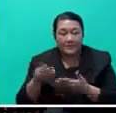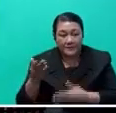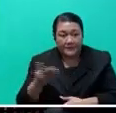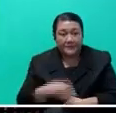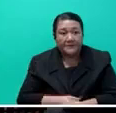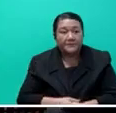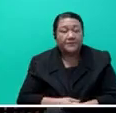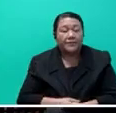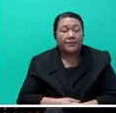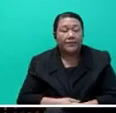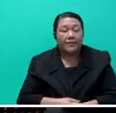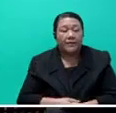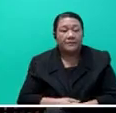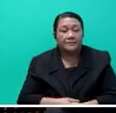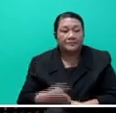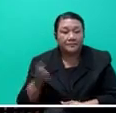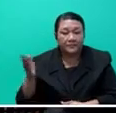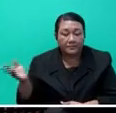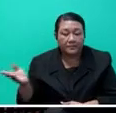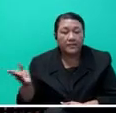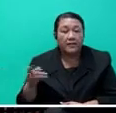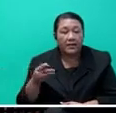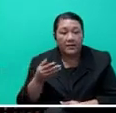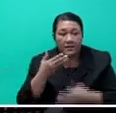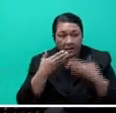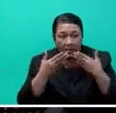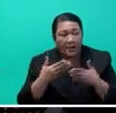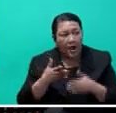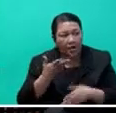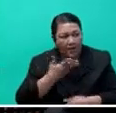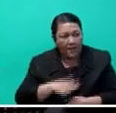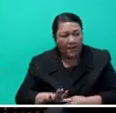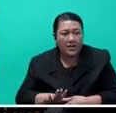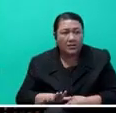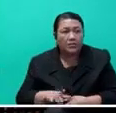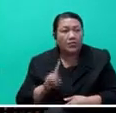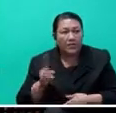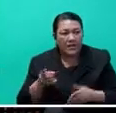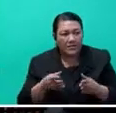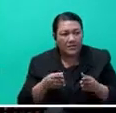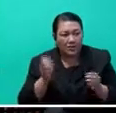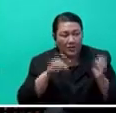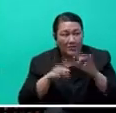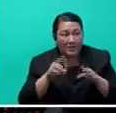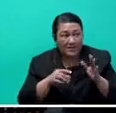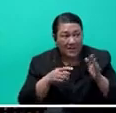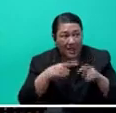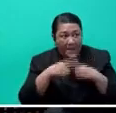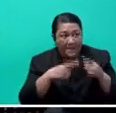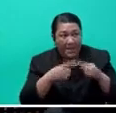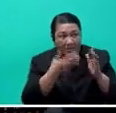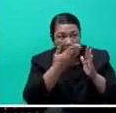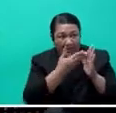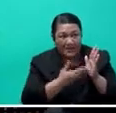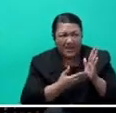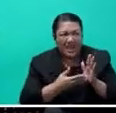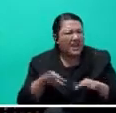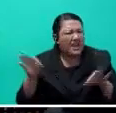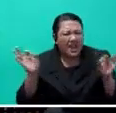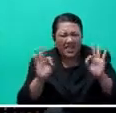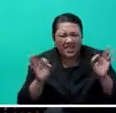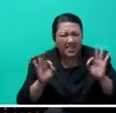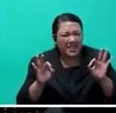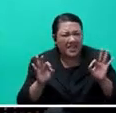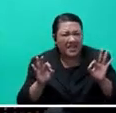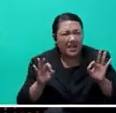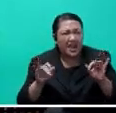brief contribution to the bill under Standing Orders 51. There's nothing urgent in the bill. The